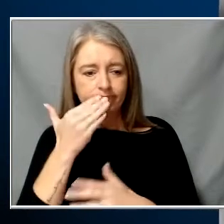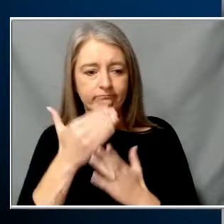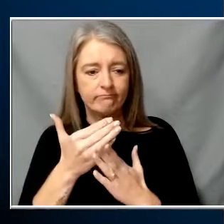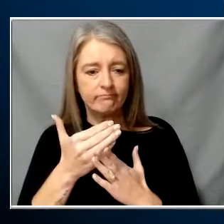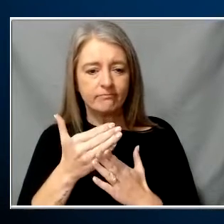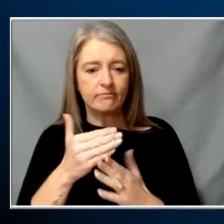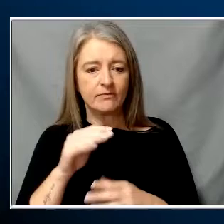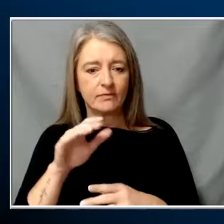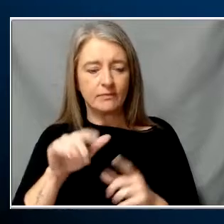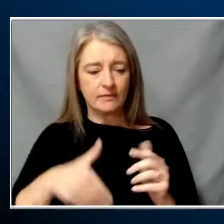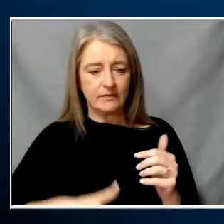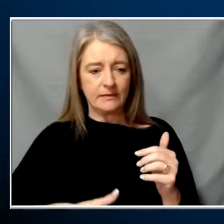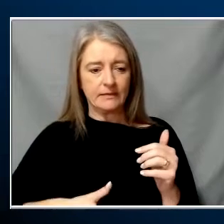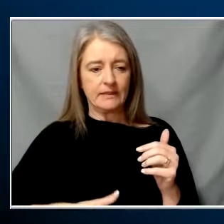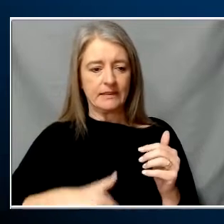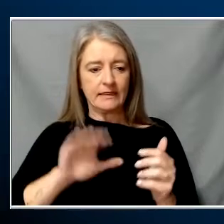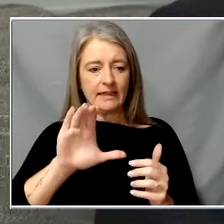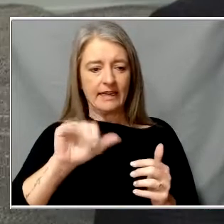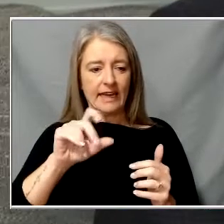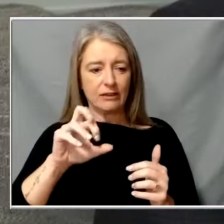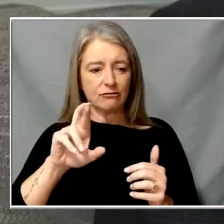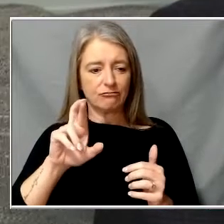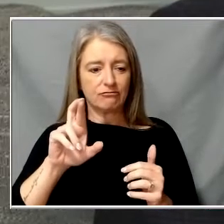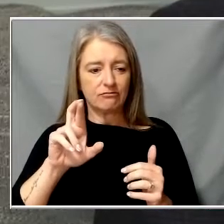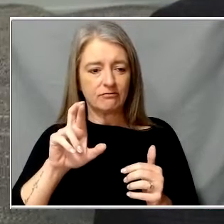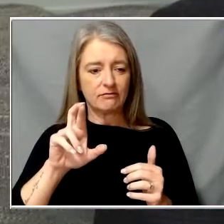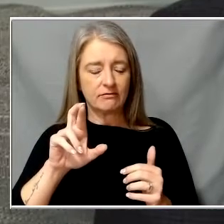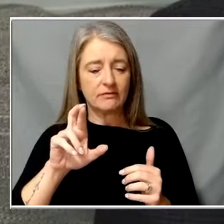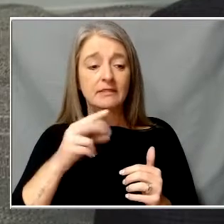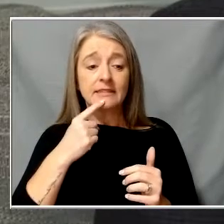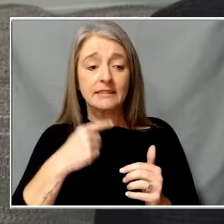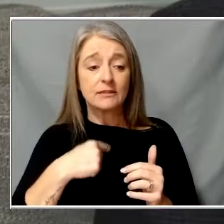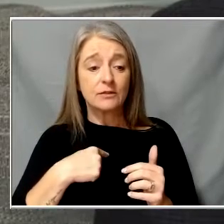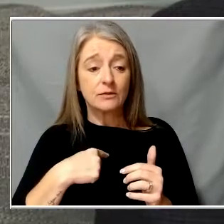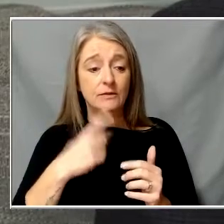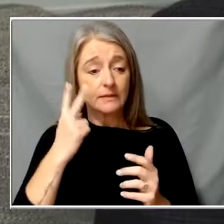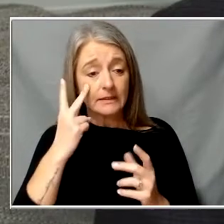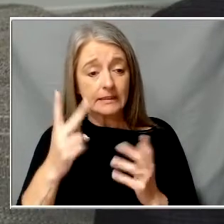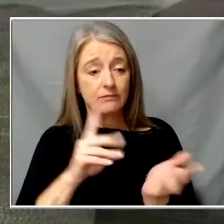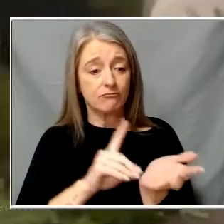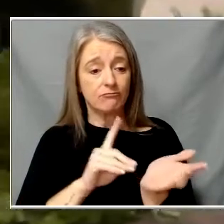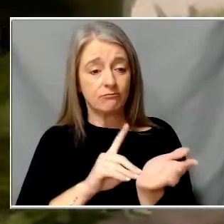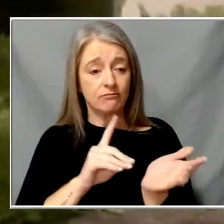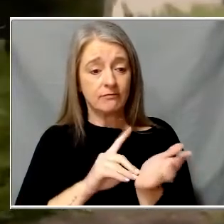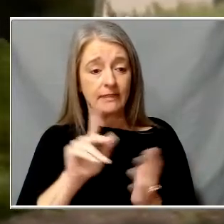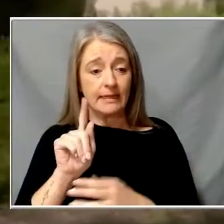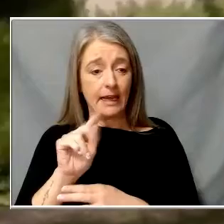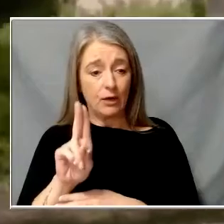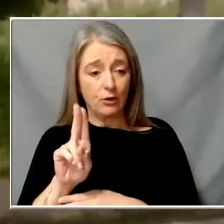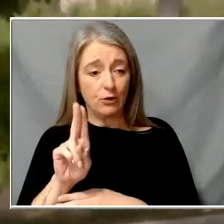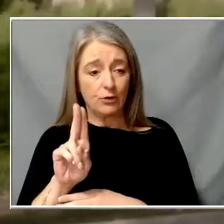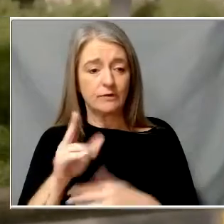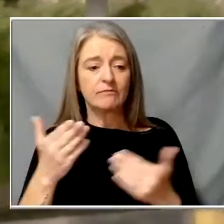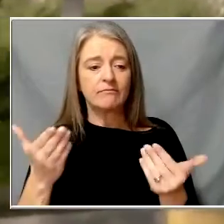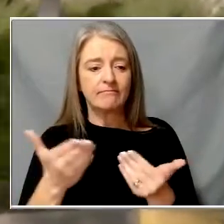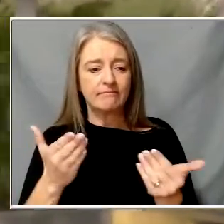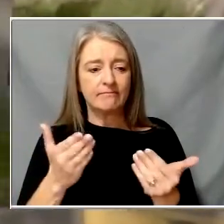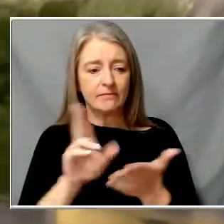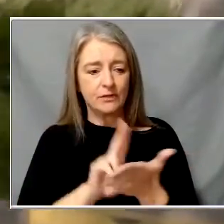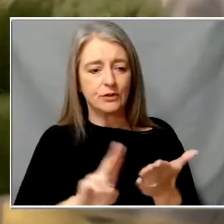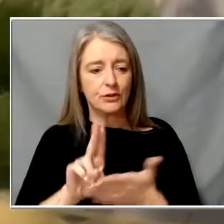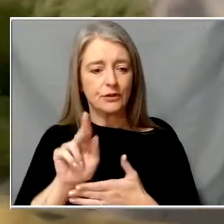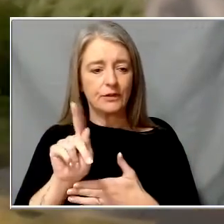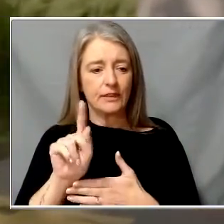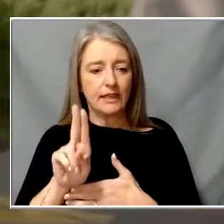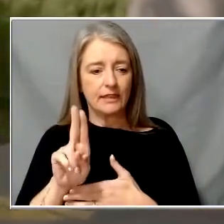carcinoma, which is a form of cancer, and they said that they would like me to go see a doctor over at KU. It was here at the University of Kansas